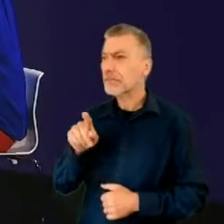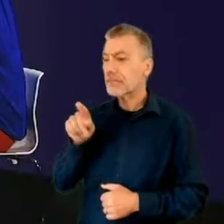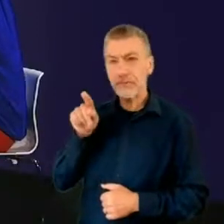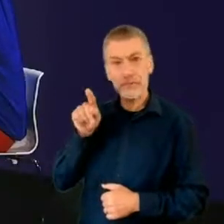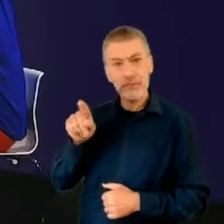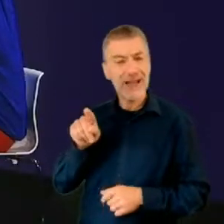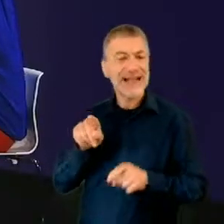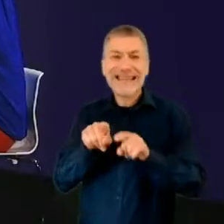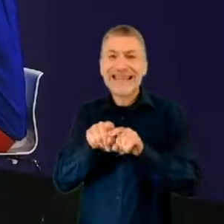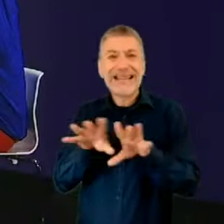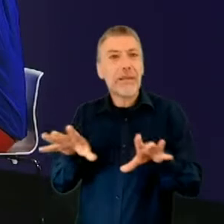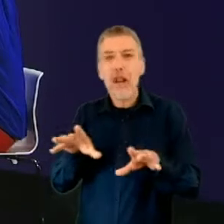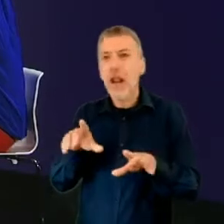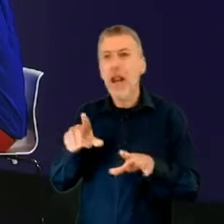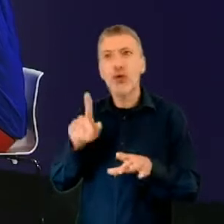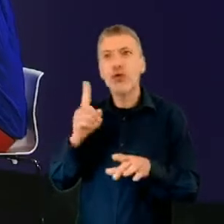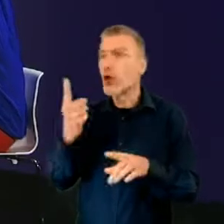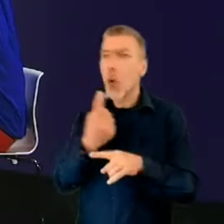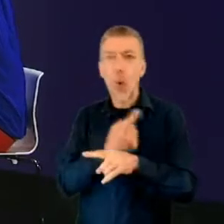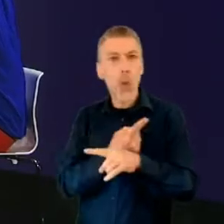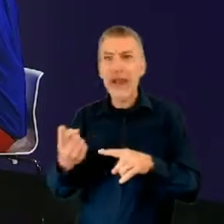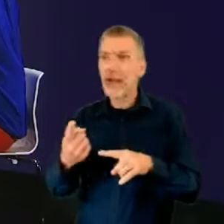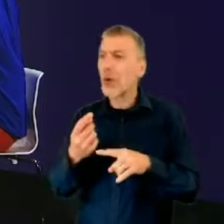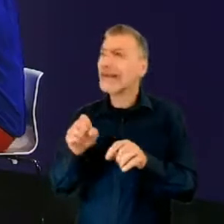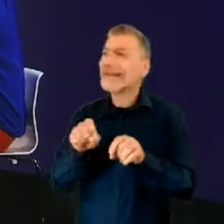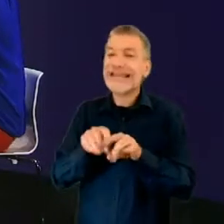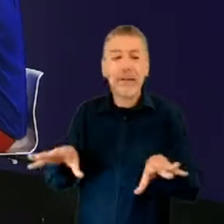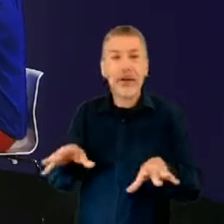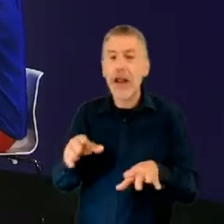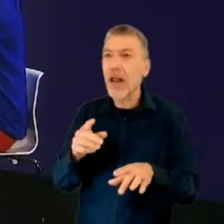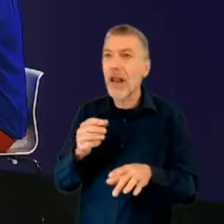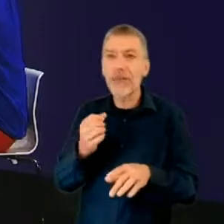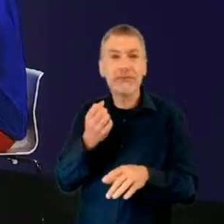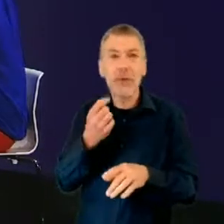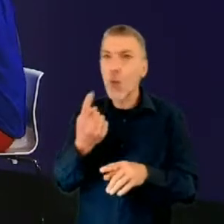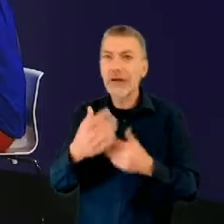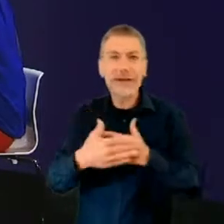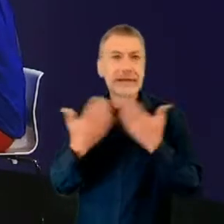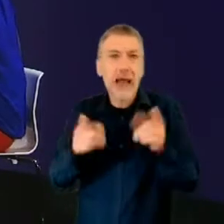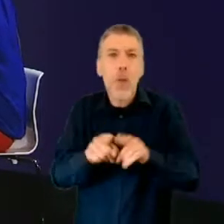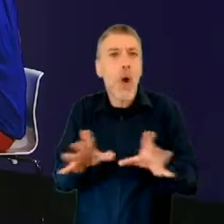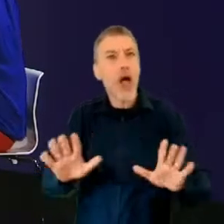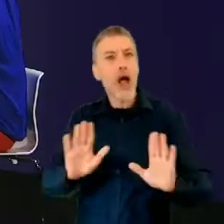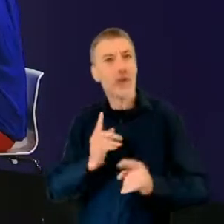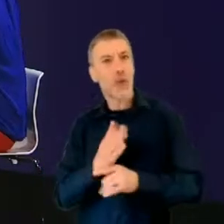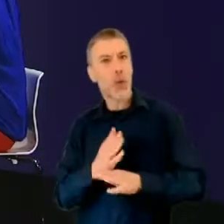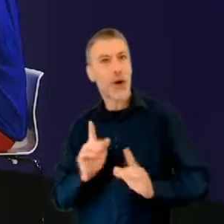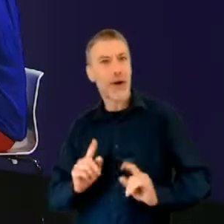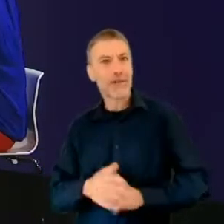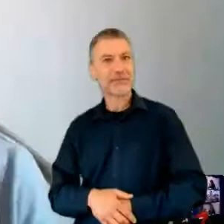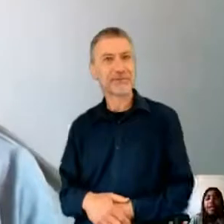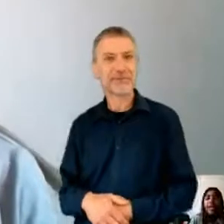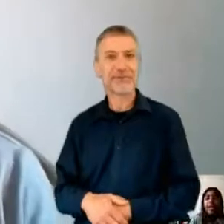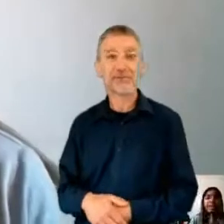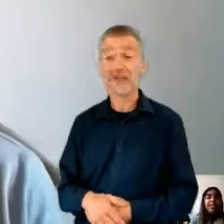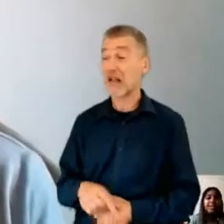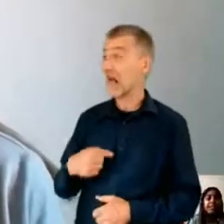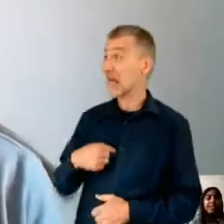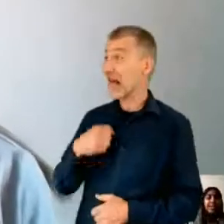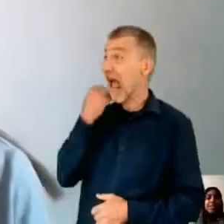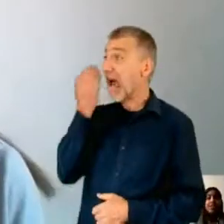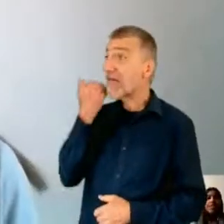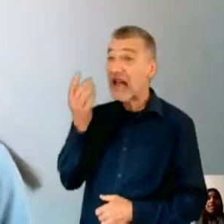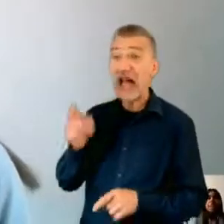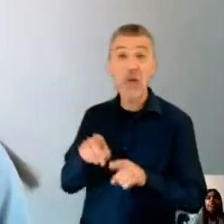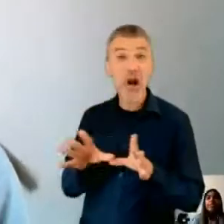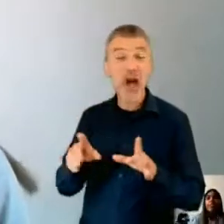or week look like for you, I should say? So day to day is a bit different.